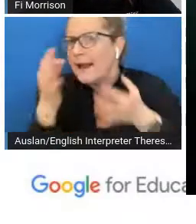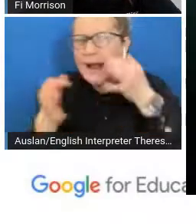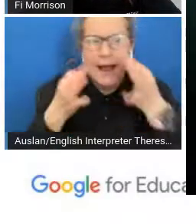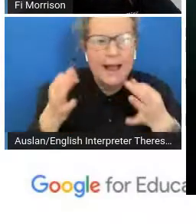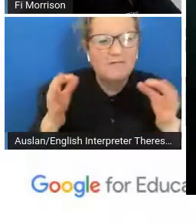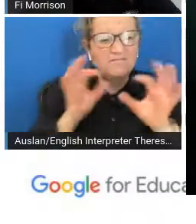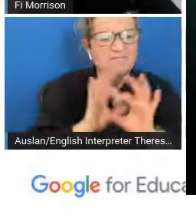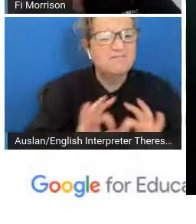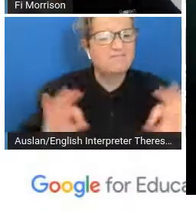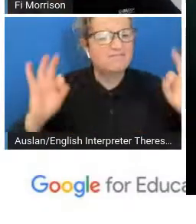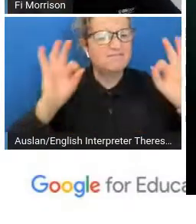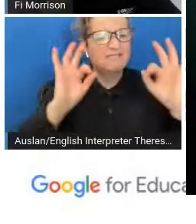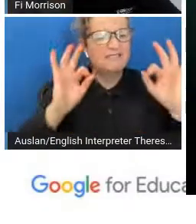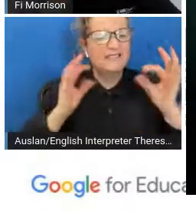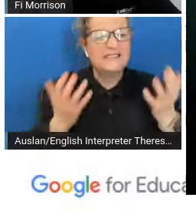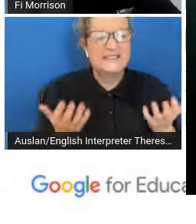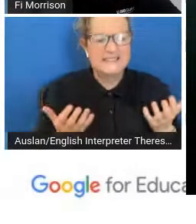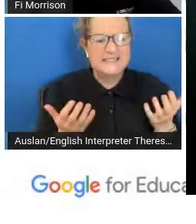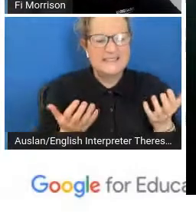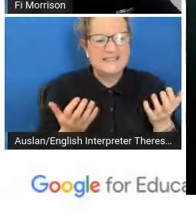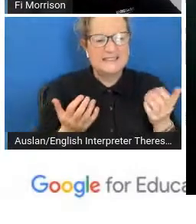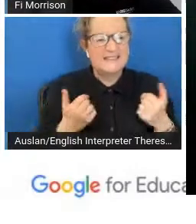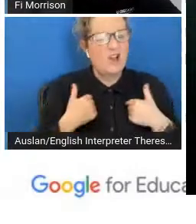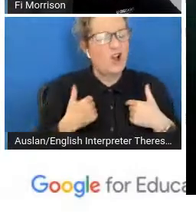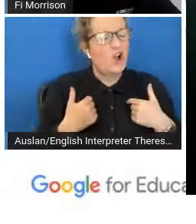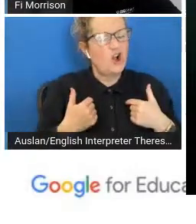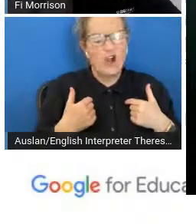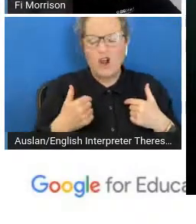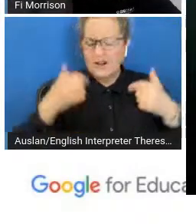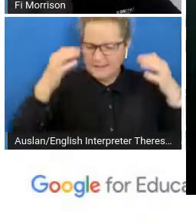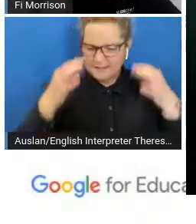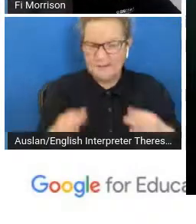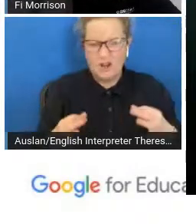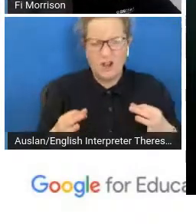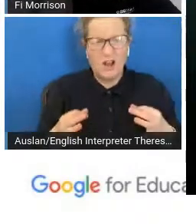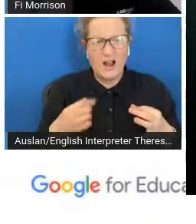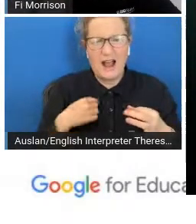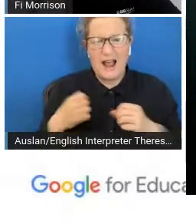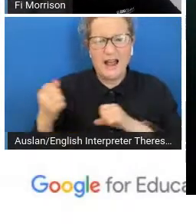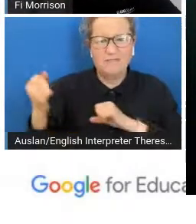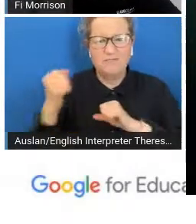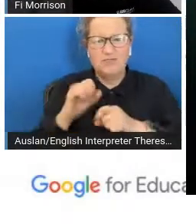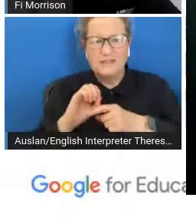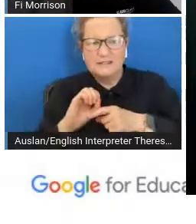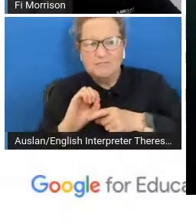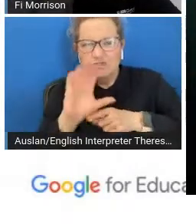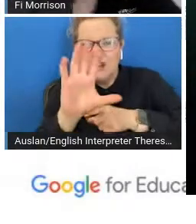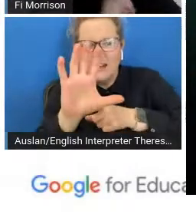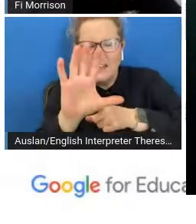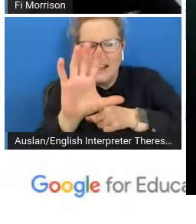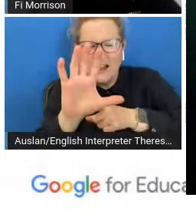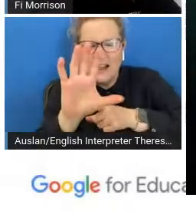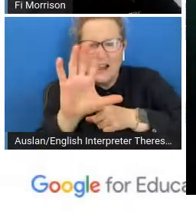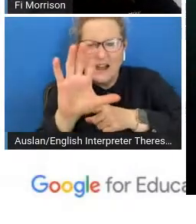I decided that I would do the next best thing, and I would bring a projector and project the stars around her. And I want you all to imagine